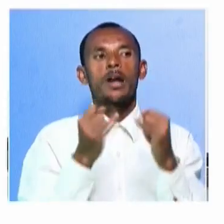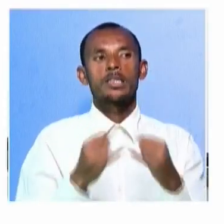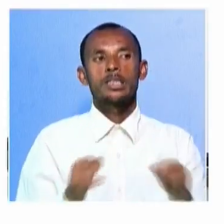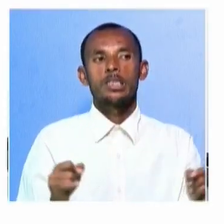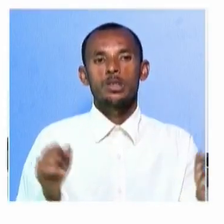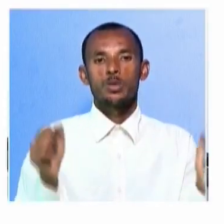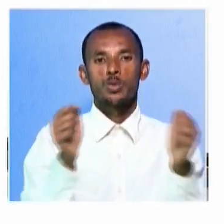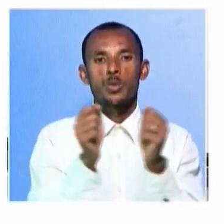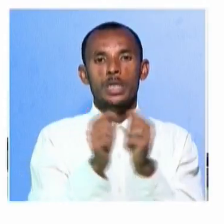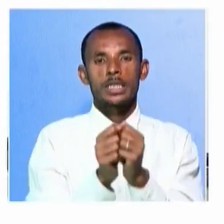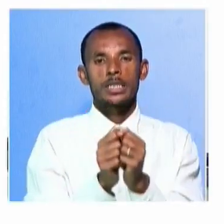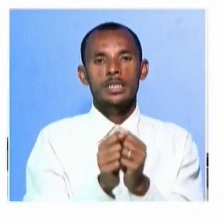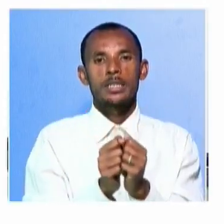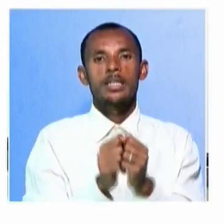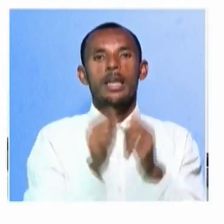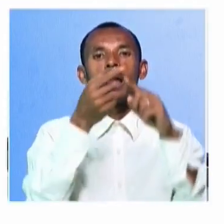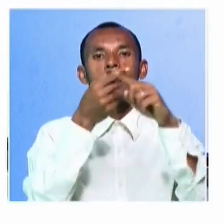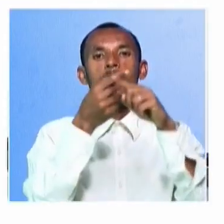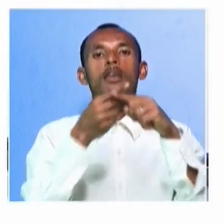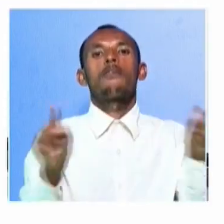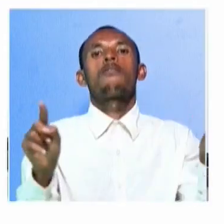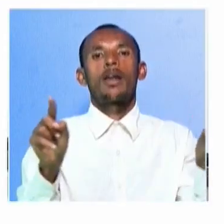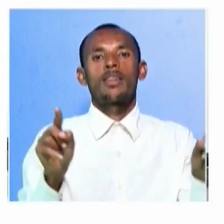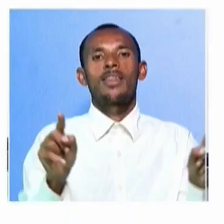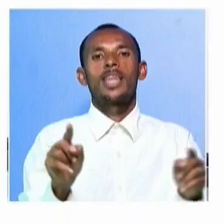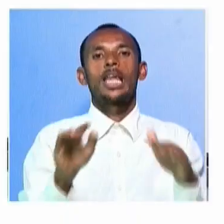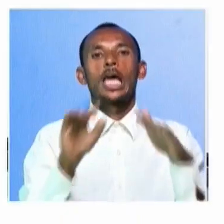with different